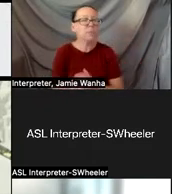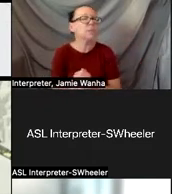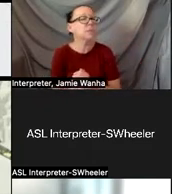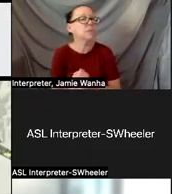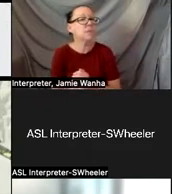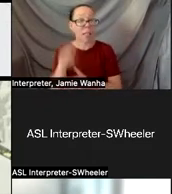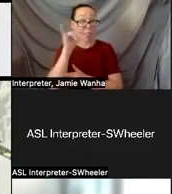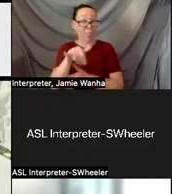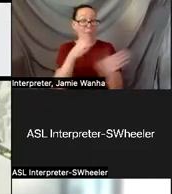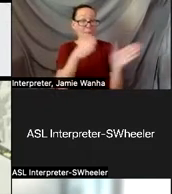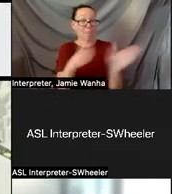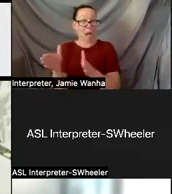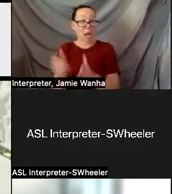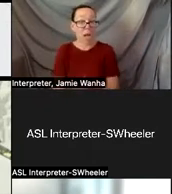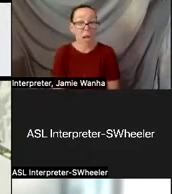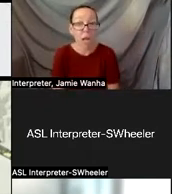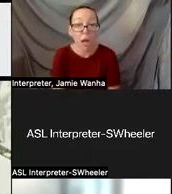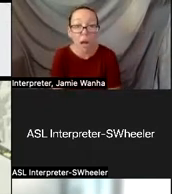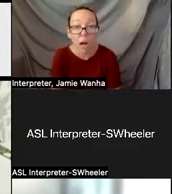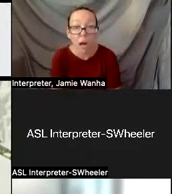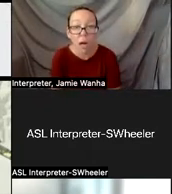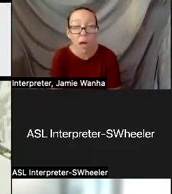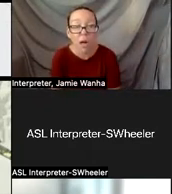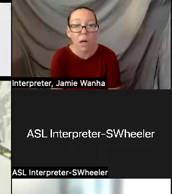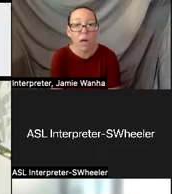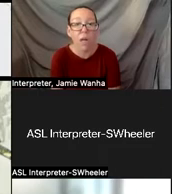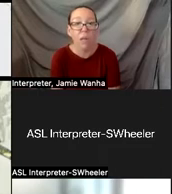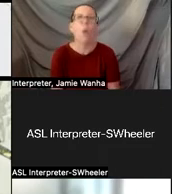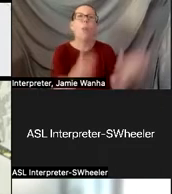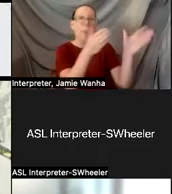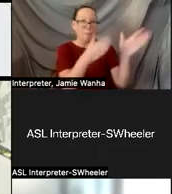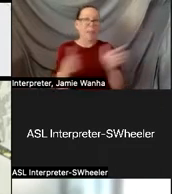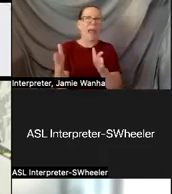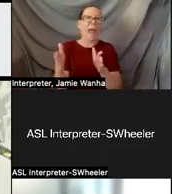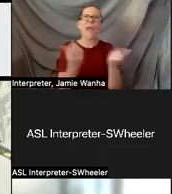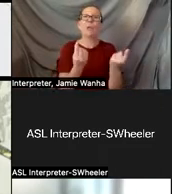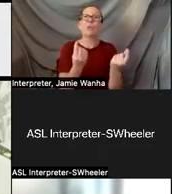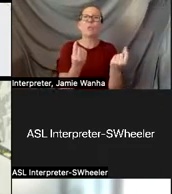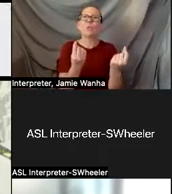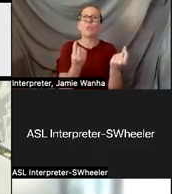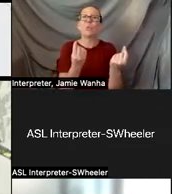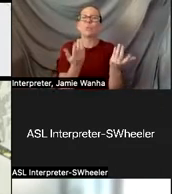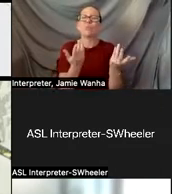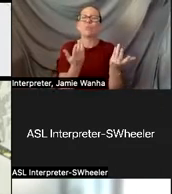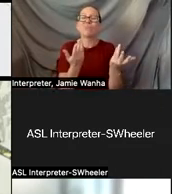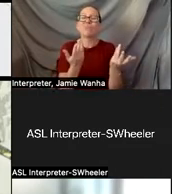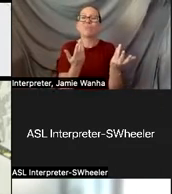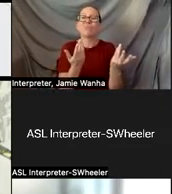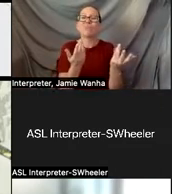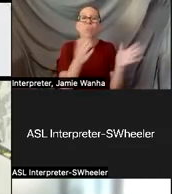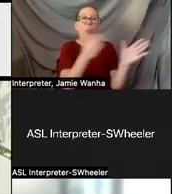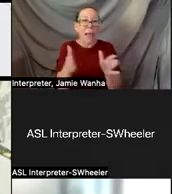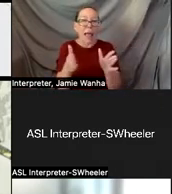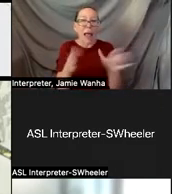plan is use it to apply for grants to help mitigate some of the damage that could be